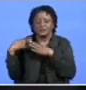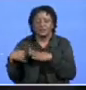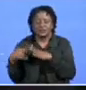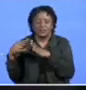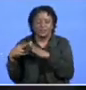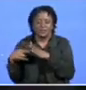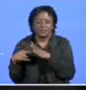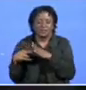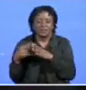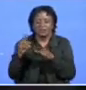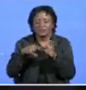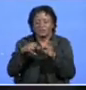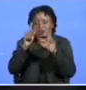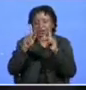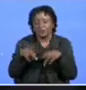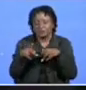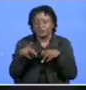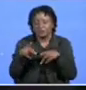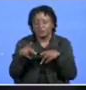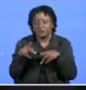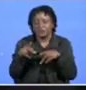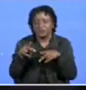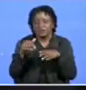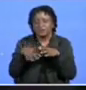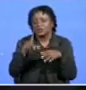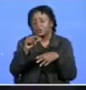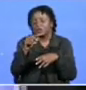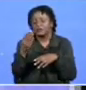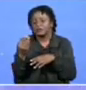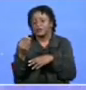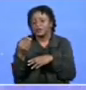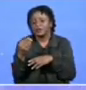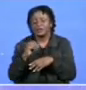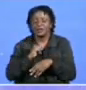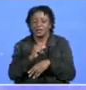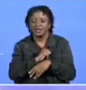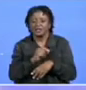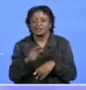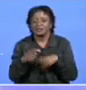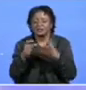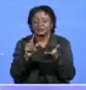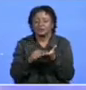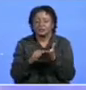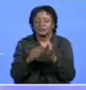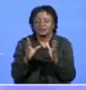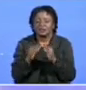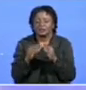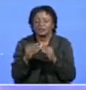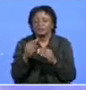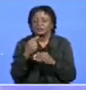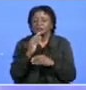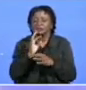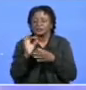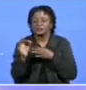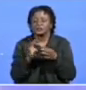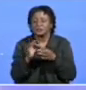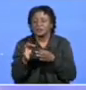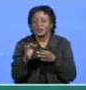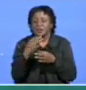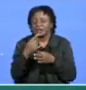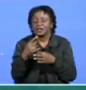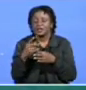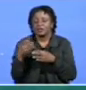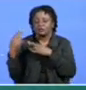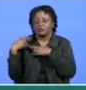Kerzner International Holdings in 2014. Atlantis issued a press release saying the role that Sol played in the Bahamas and all of our